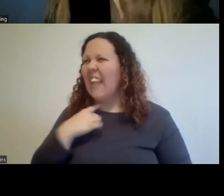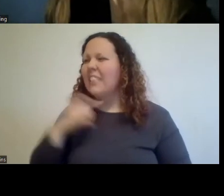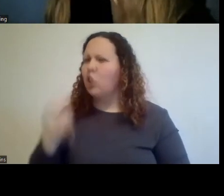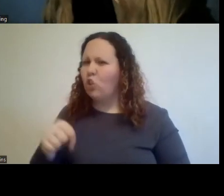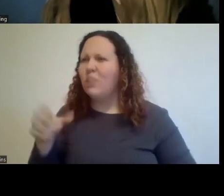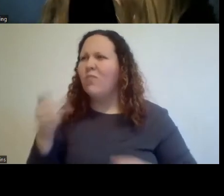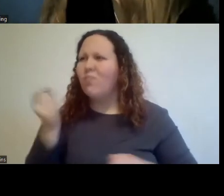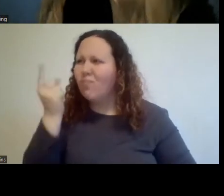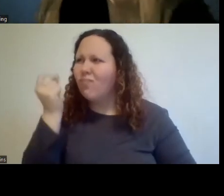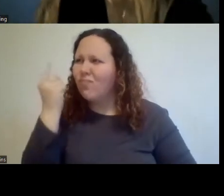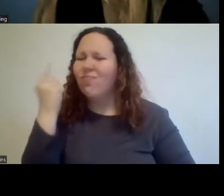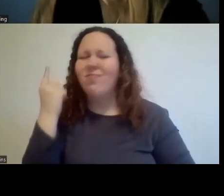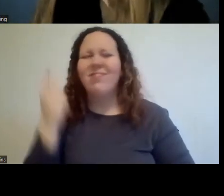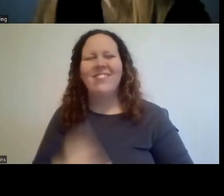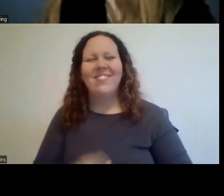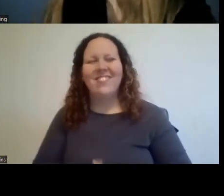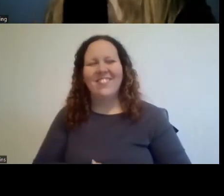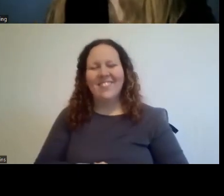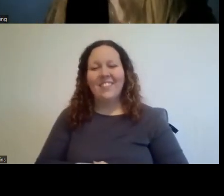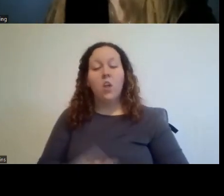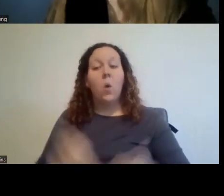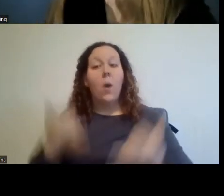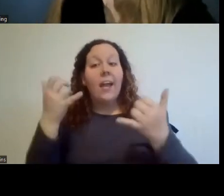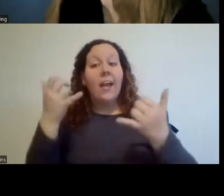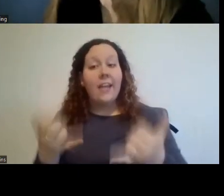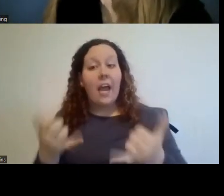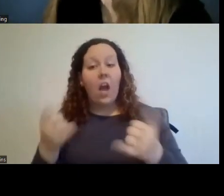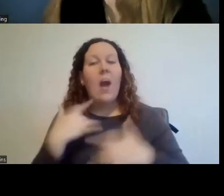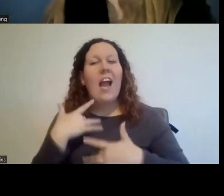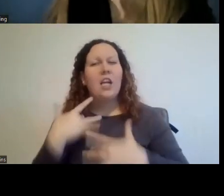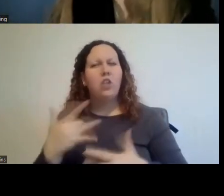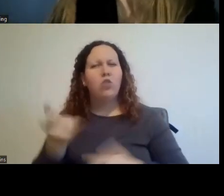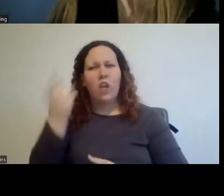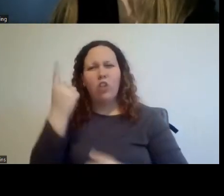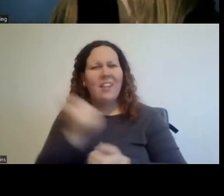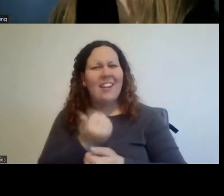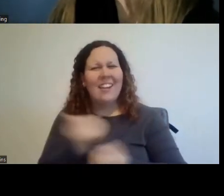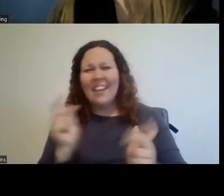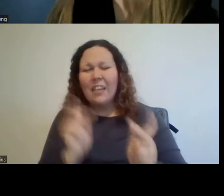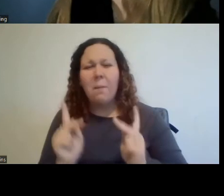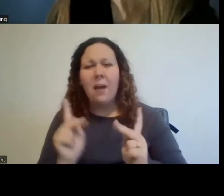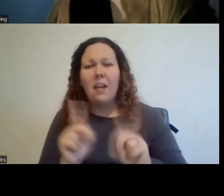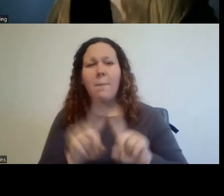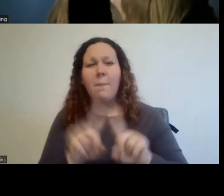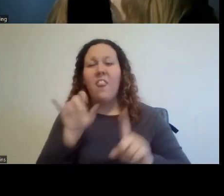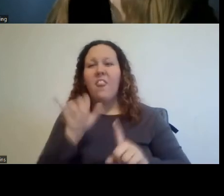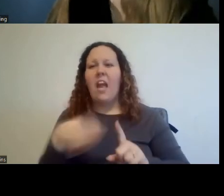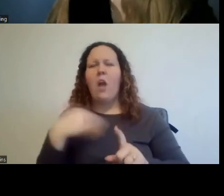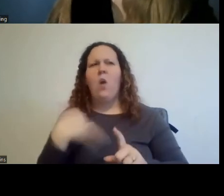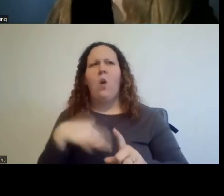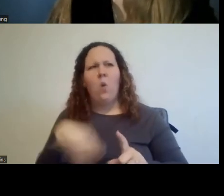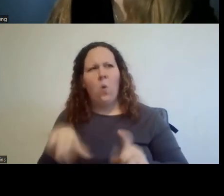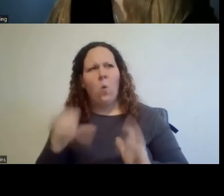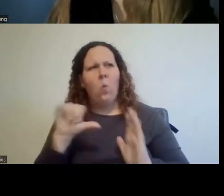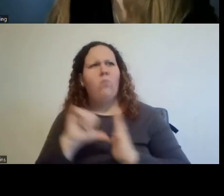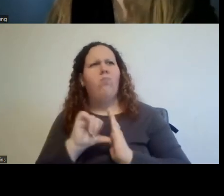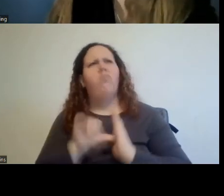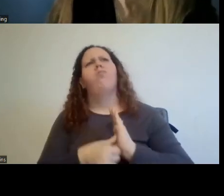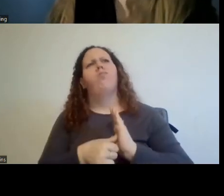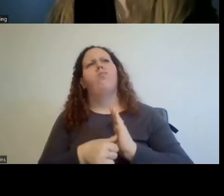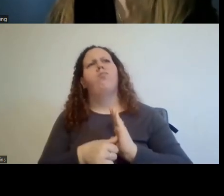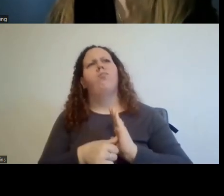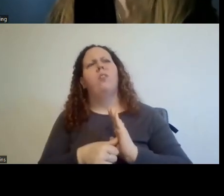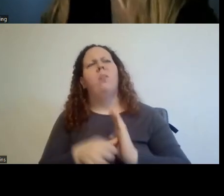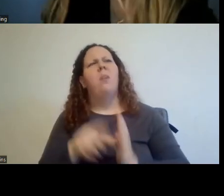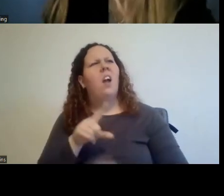So now I can usually understand anybody, but that was so profound for me because I'm like, they're